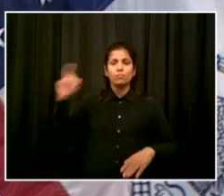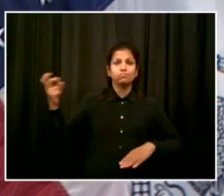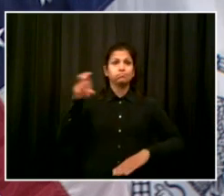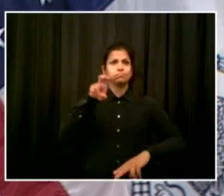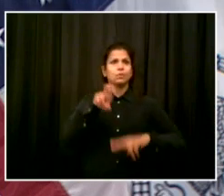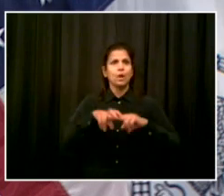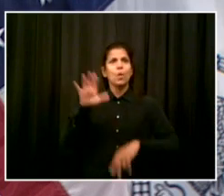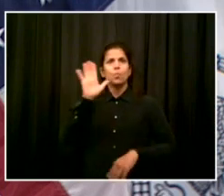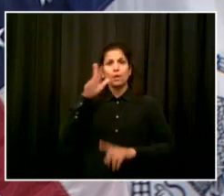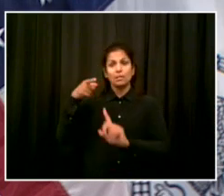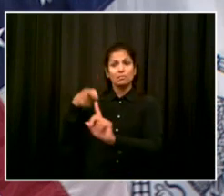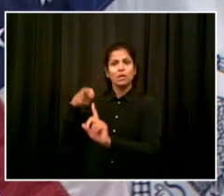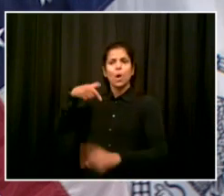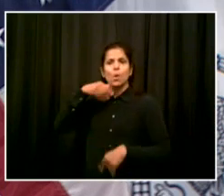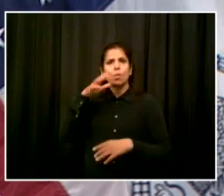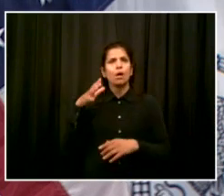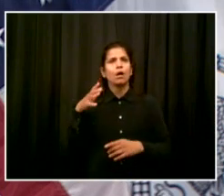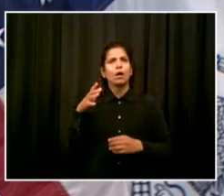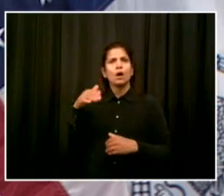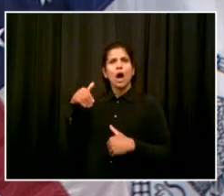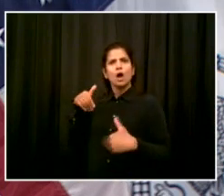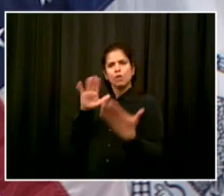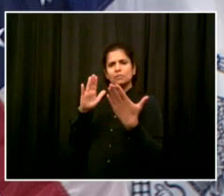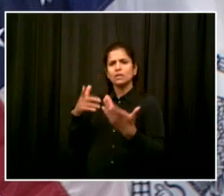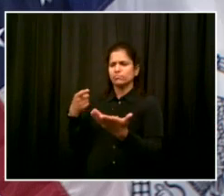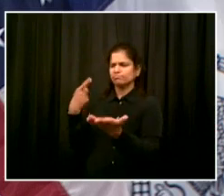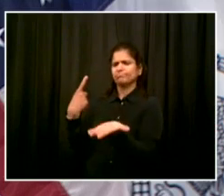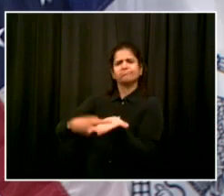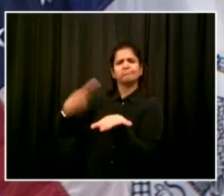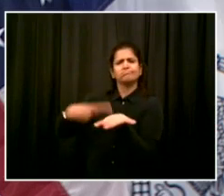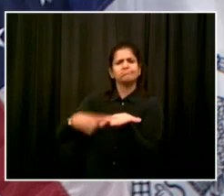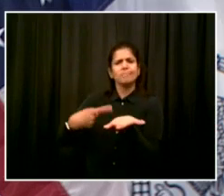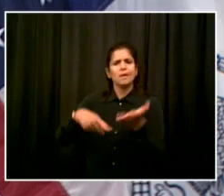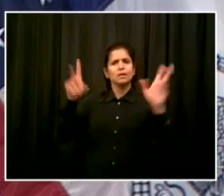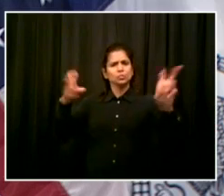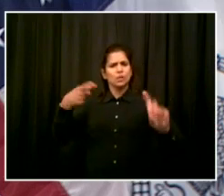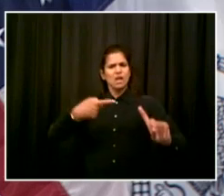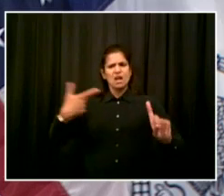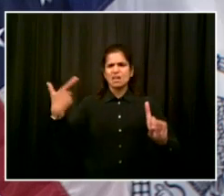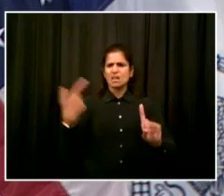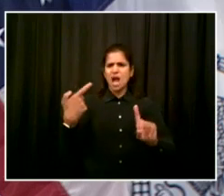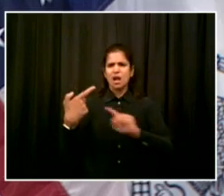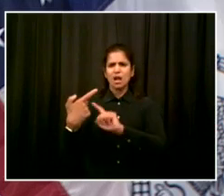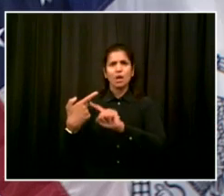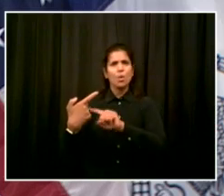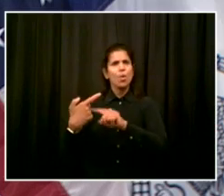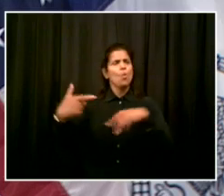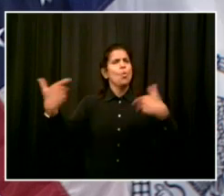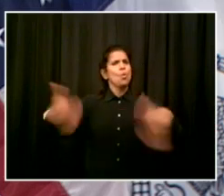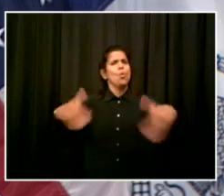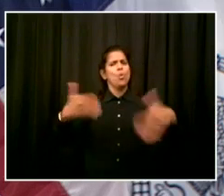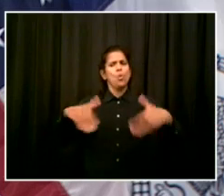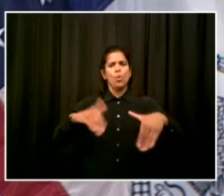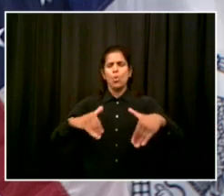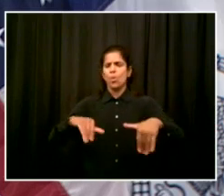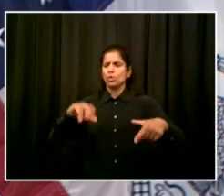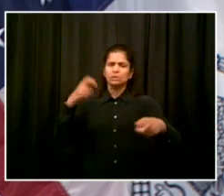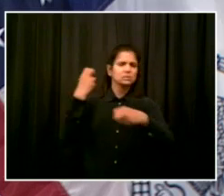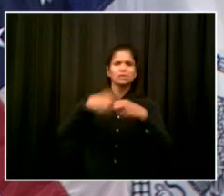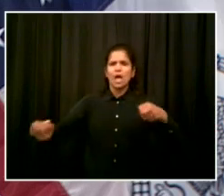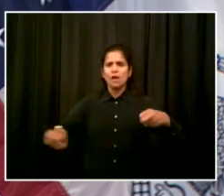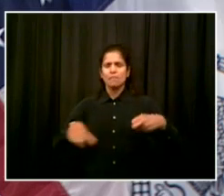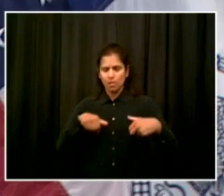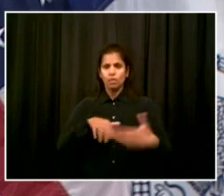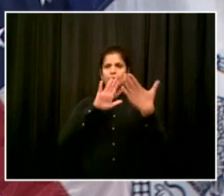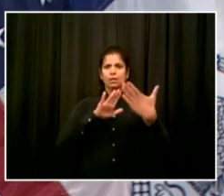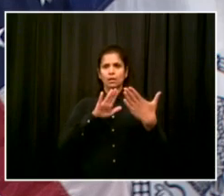violence. I want to emphasize, I have never seen anyone more systematically think about a challenge and figure out all the tools that need to be used and